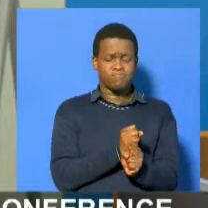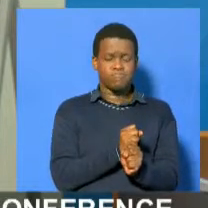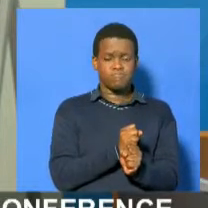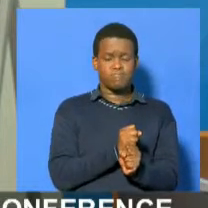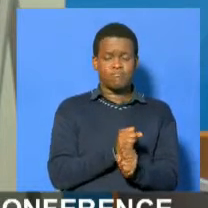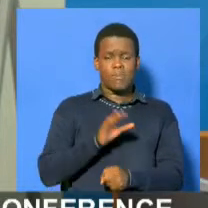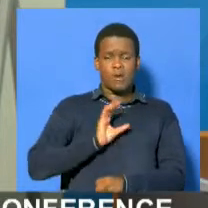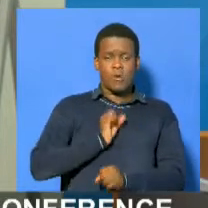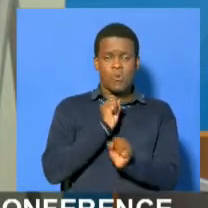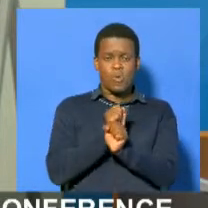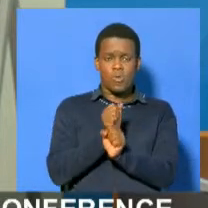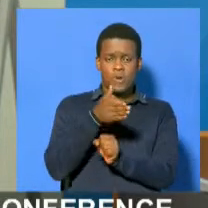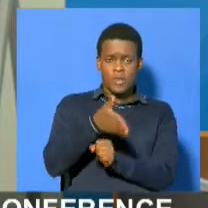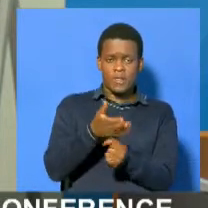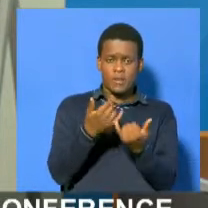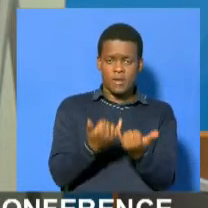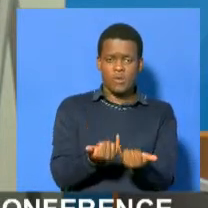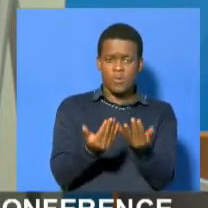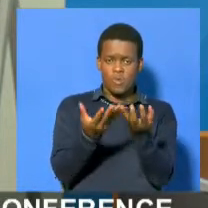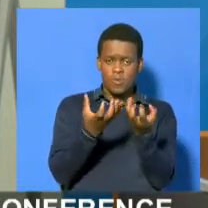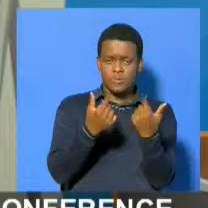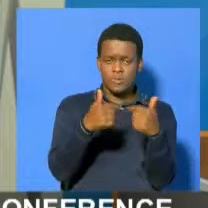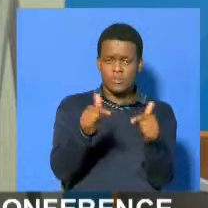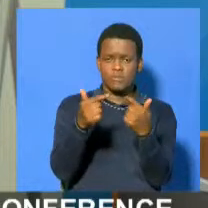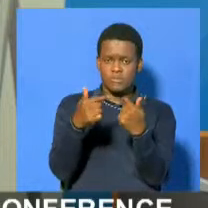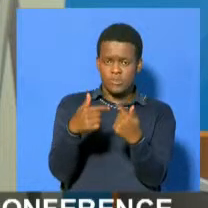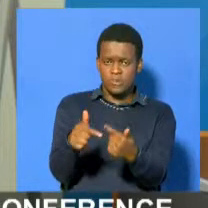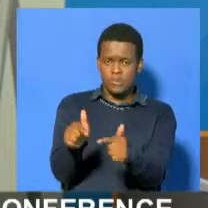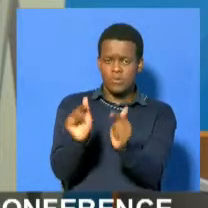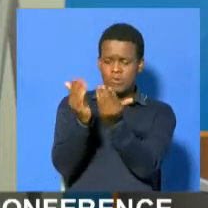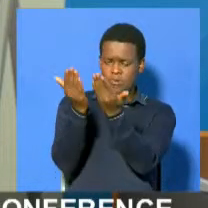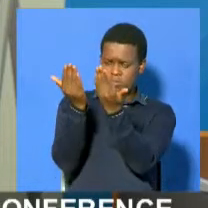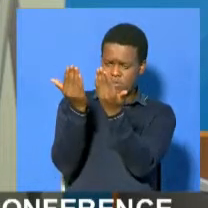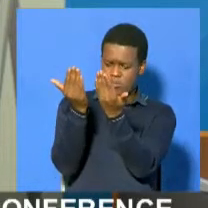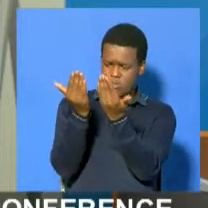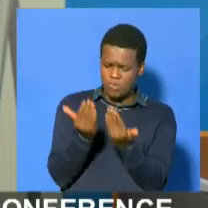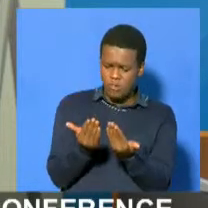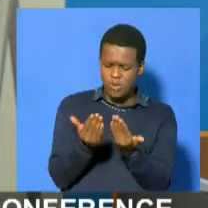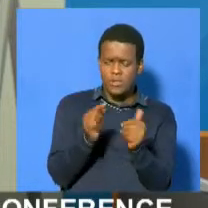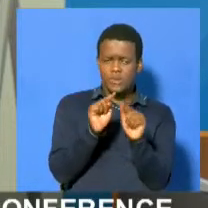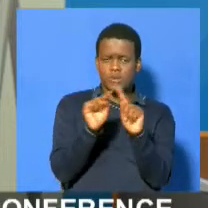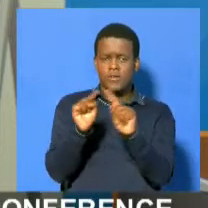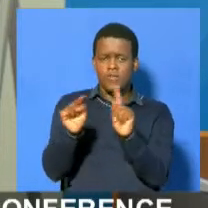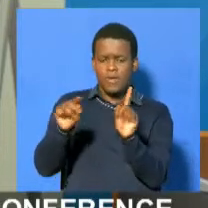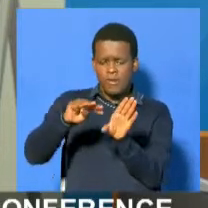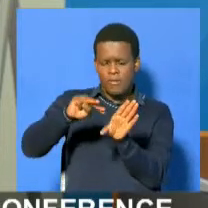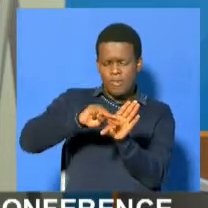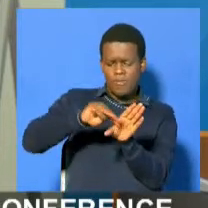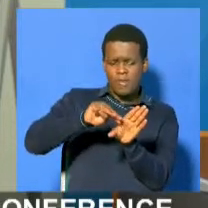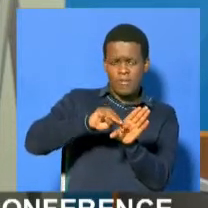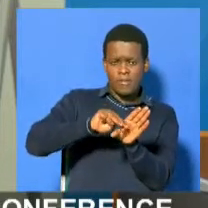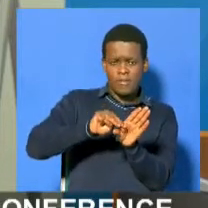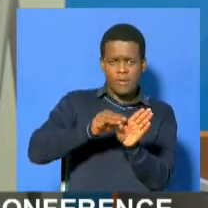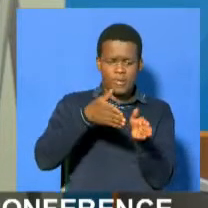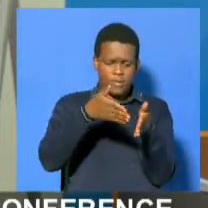our position is to really to try and bring the parties to actually challenge them in